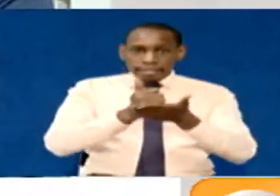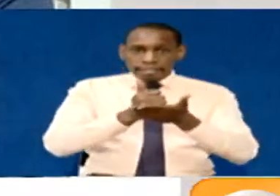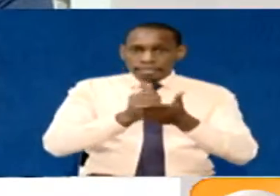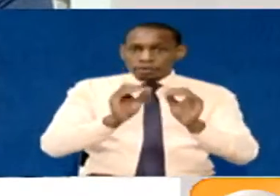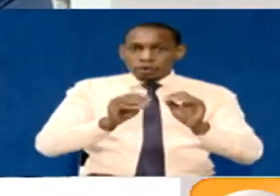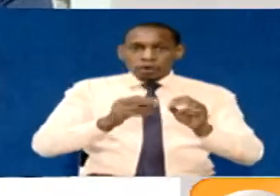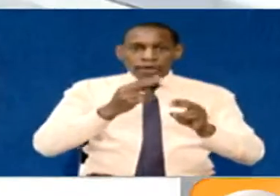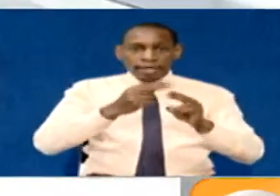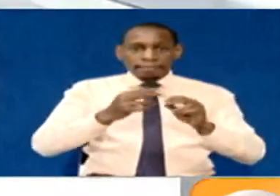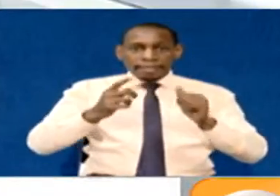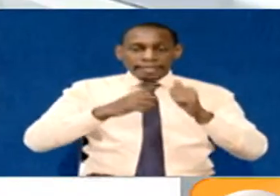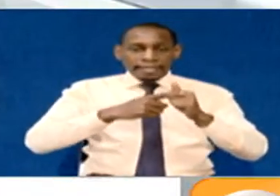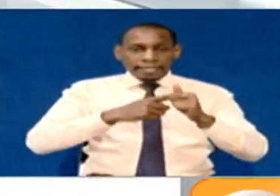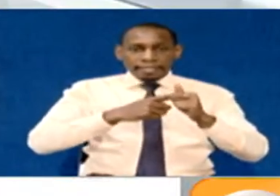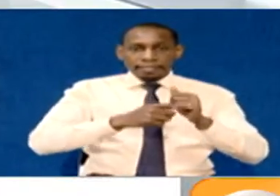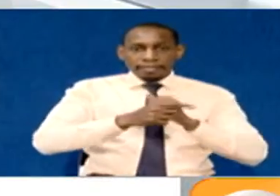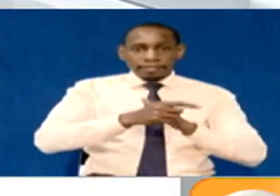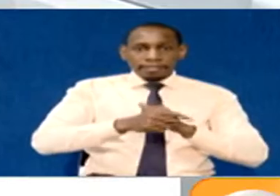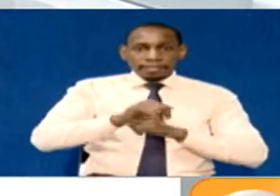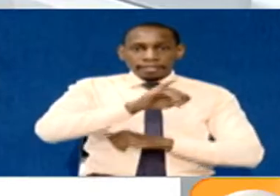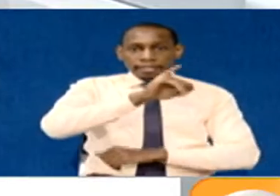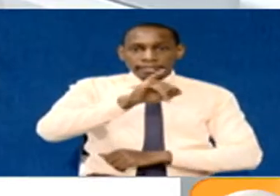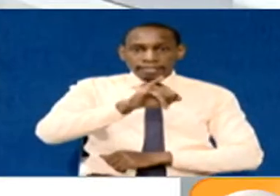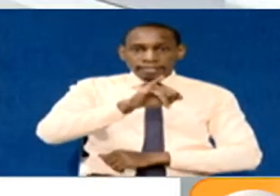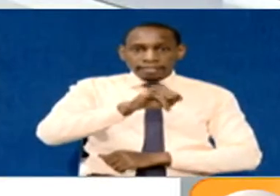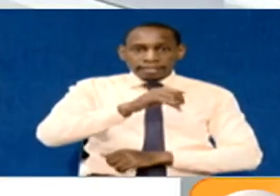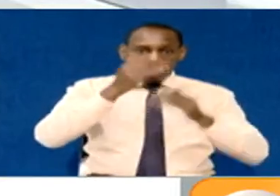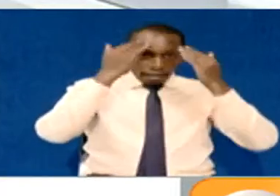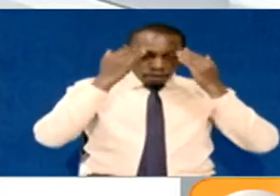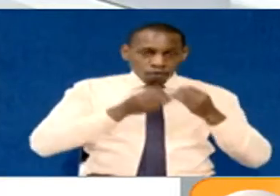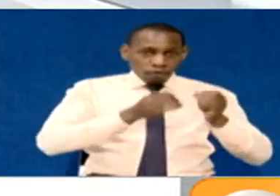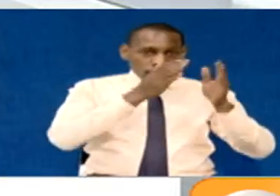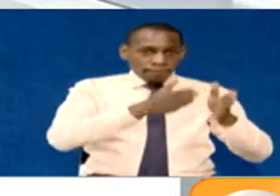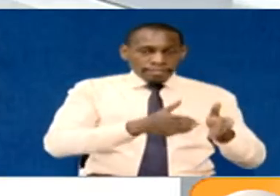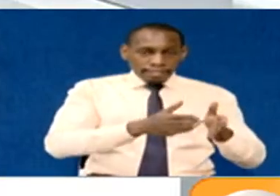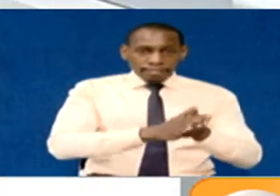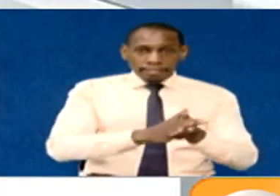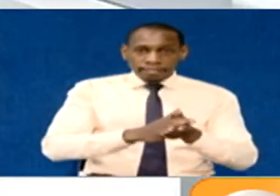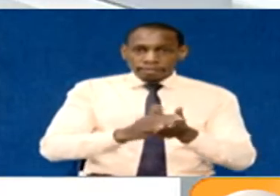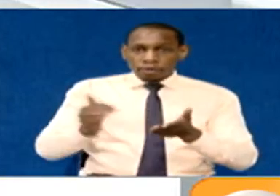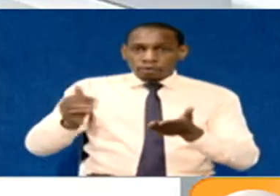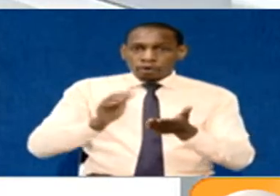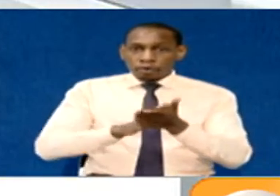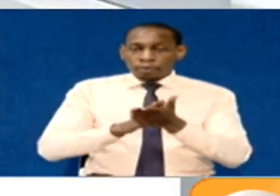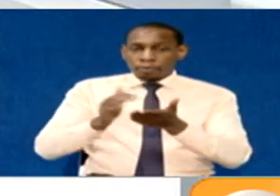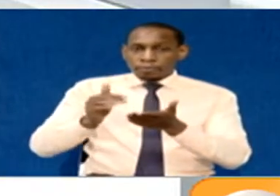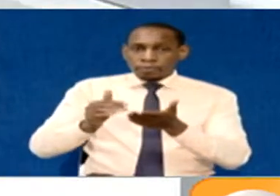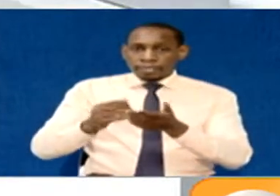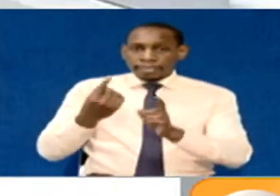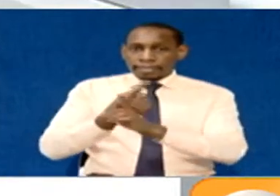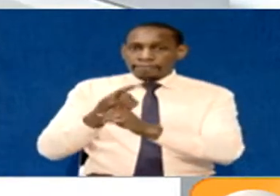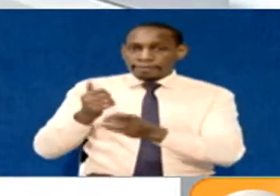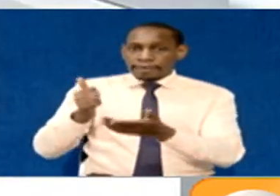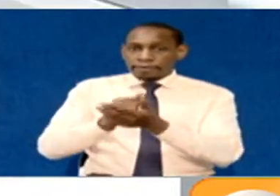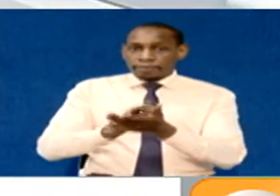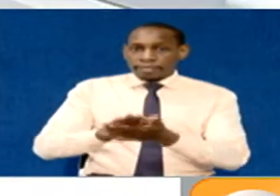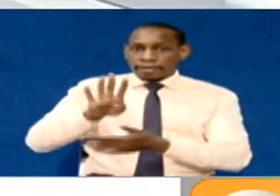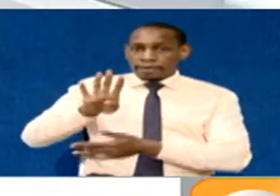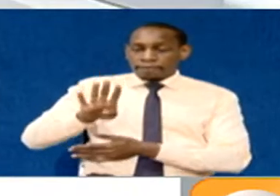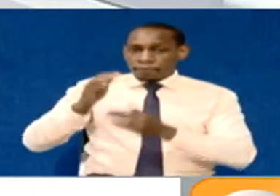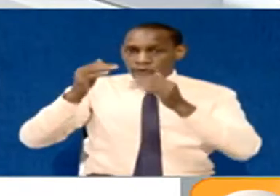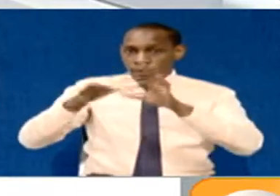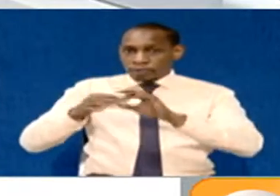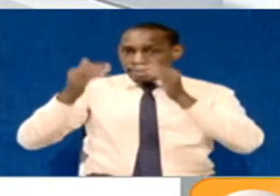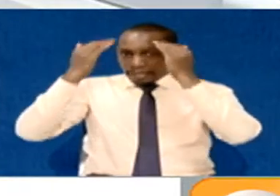of those six judicial officers who had been named to various offices, including the four that were supposed to go to the Court of